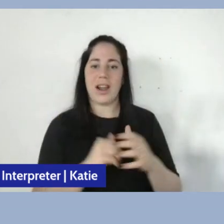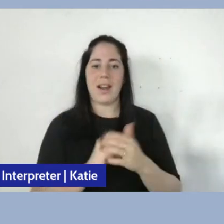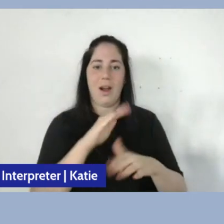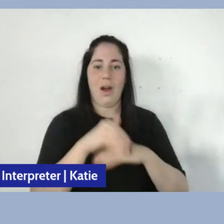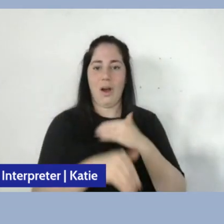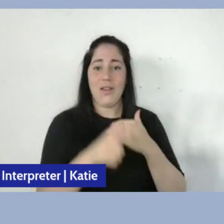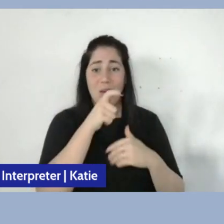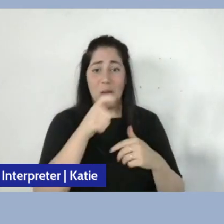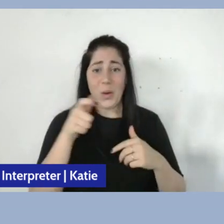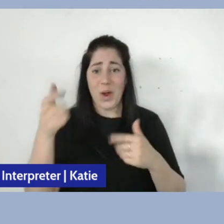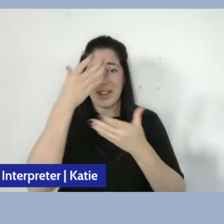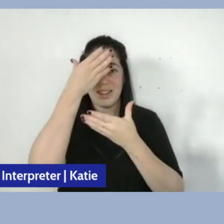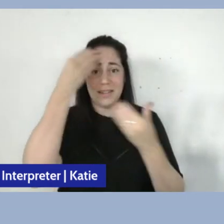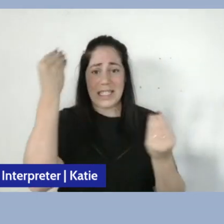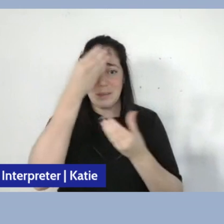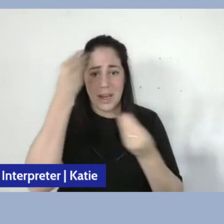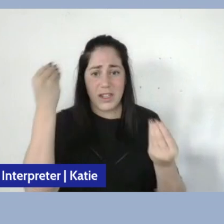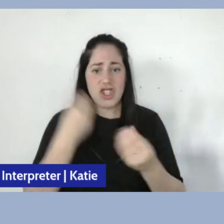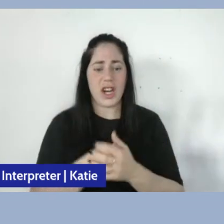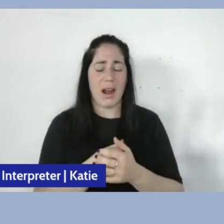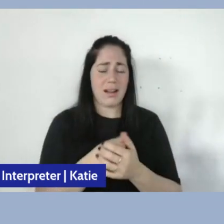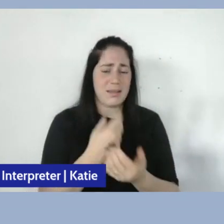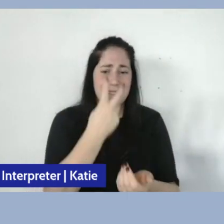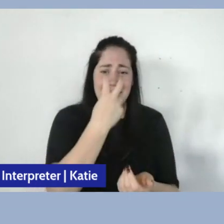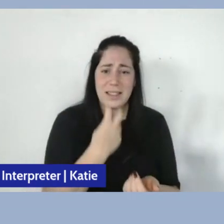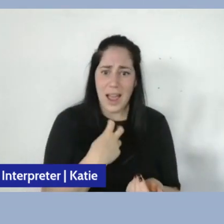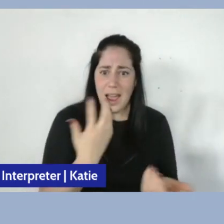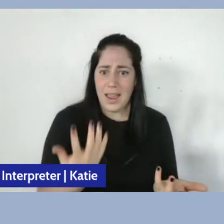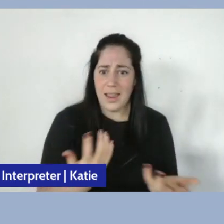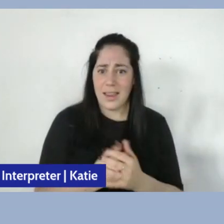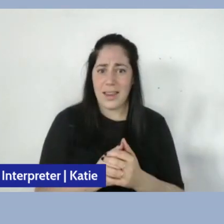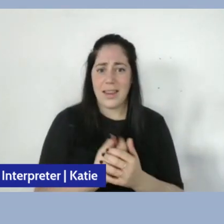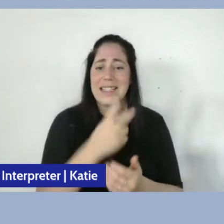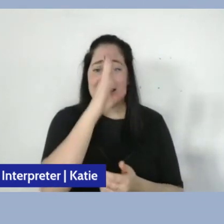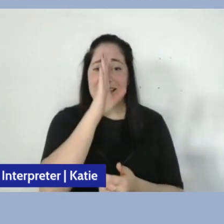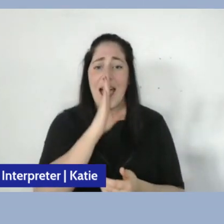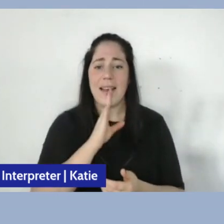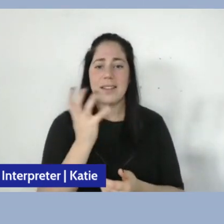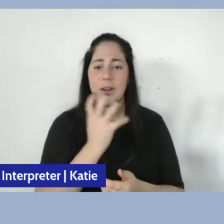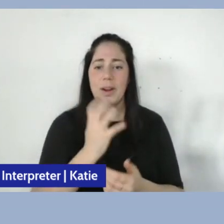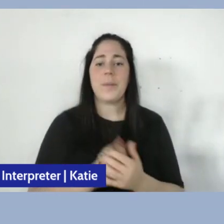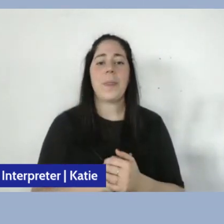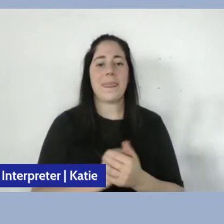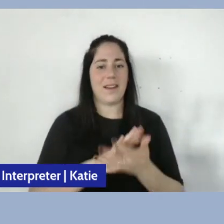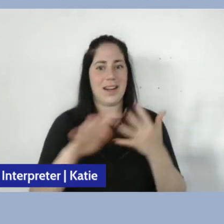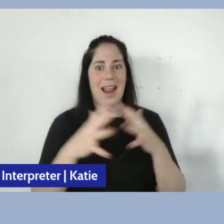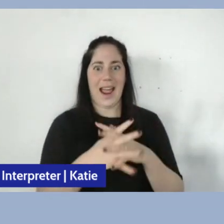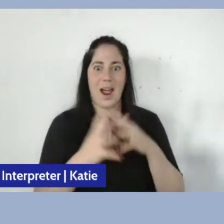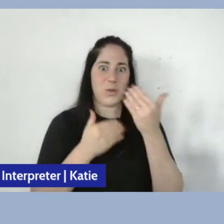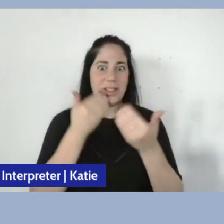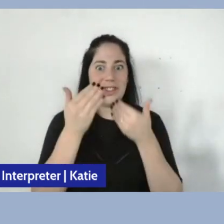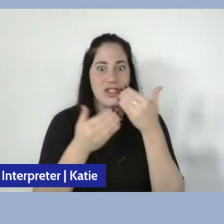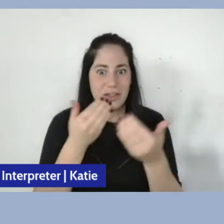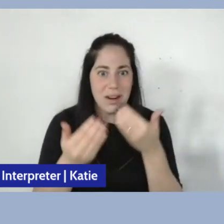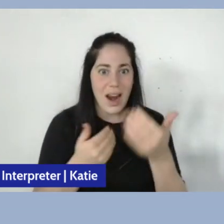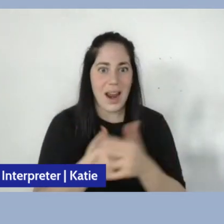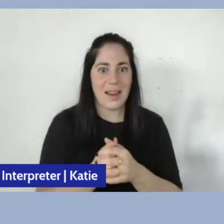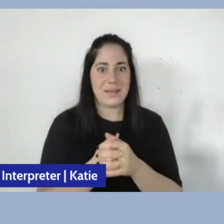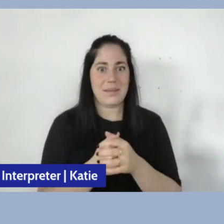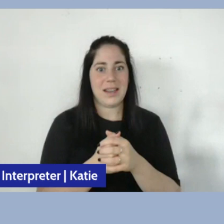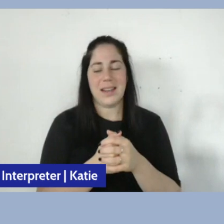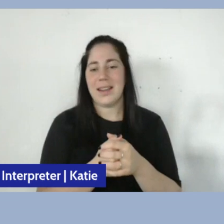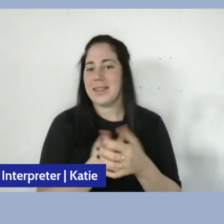sad when we think about some of the ways that we describe dementia, and even in our own country, in English, it